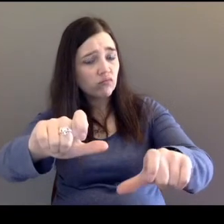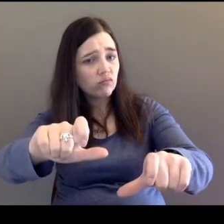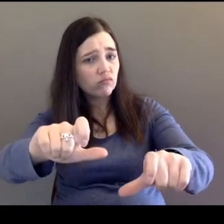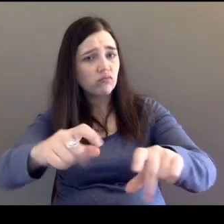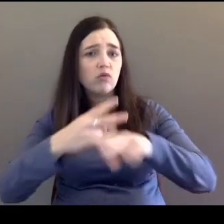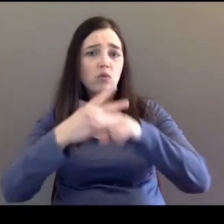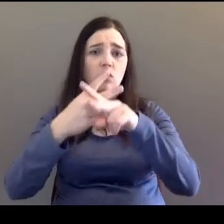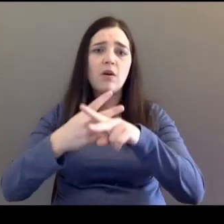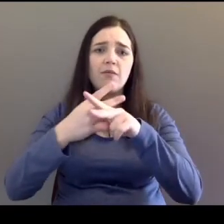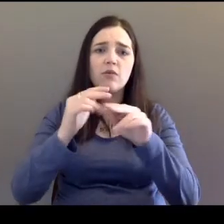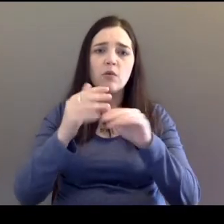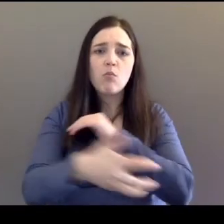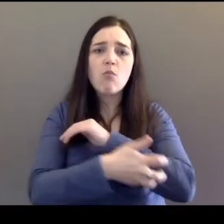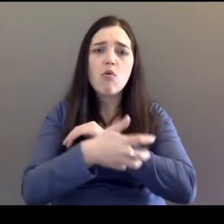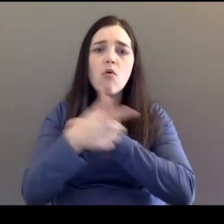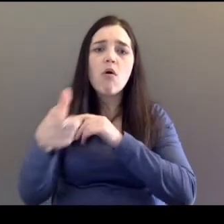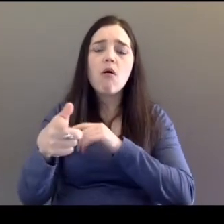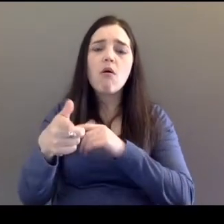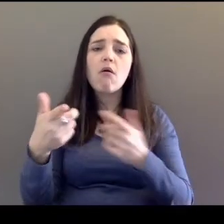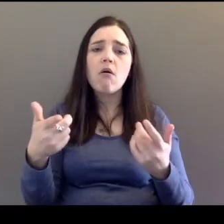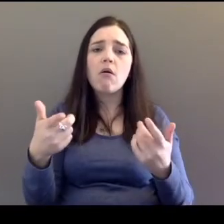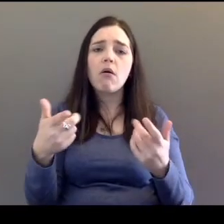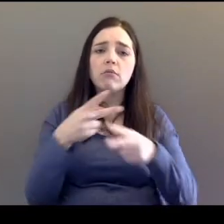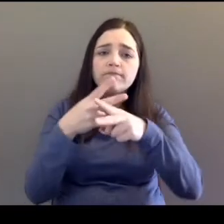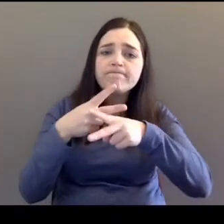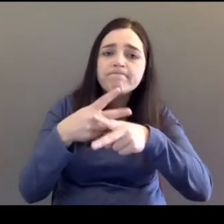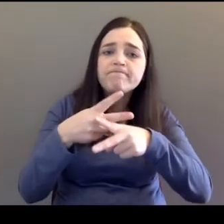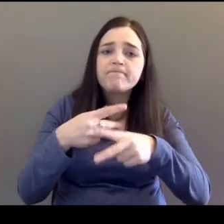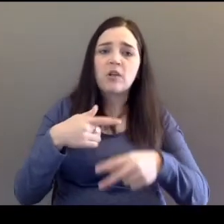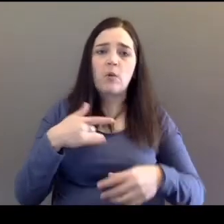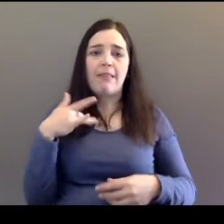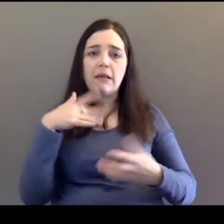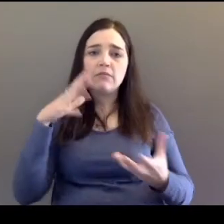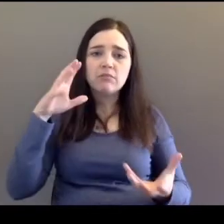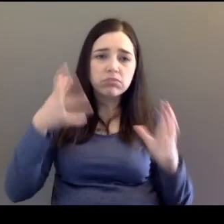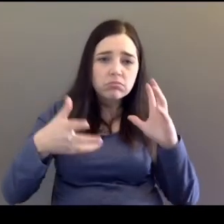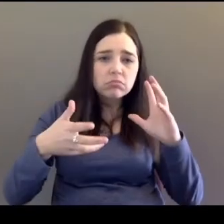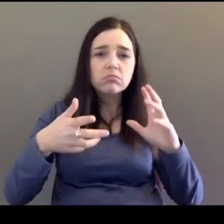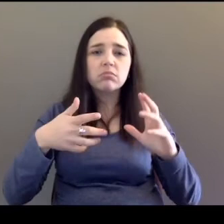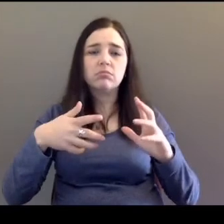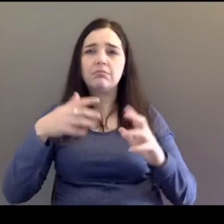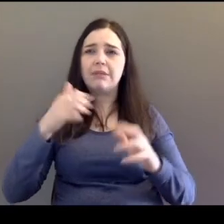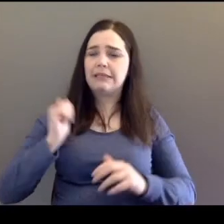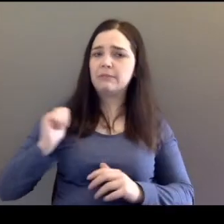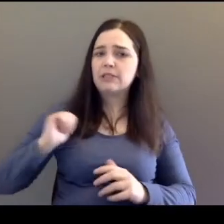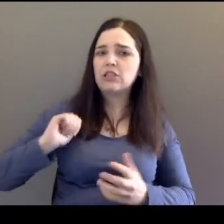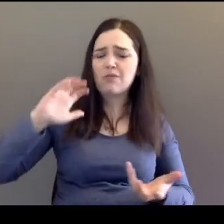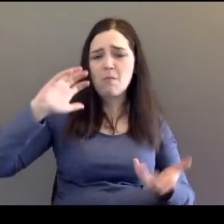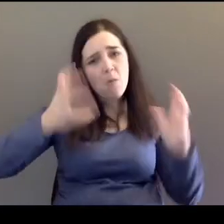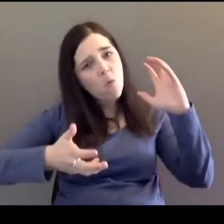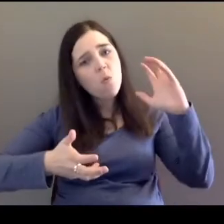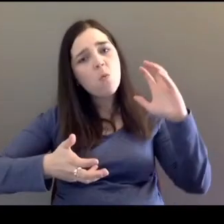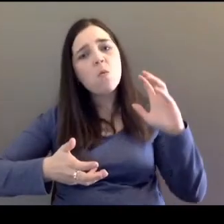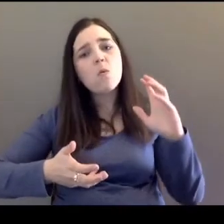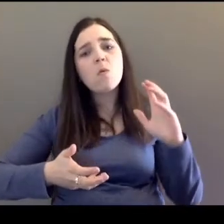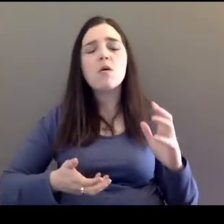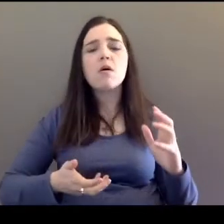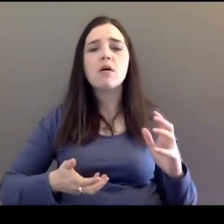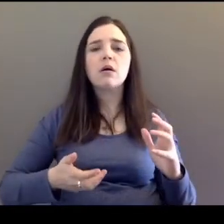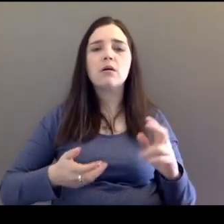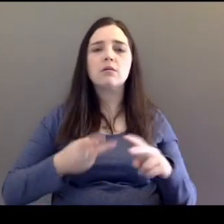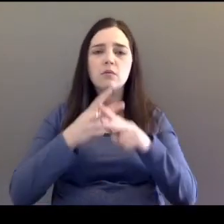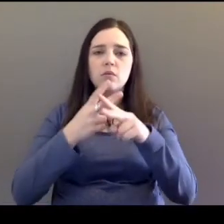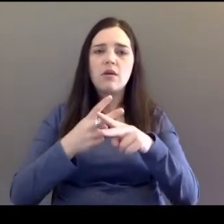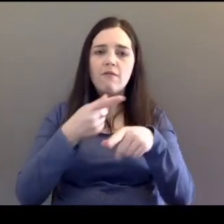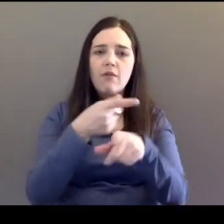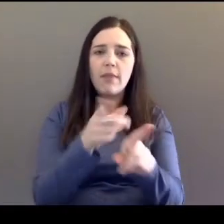for the poor of the world. To turn our lives and our expectations and our desires and dreams upside down to care for